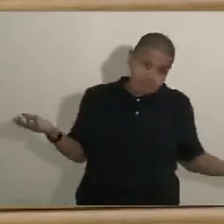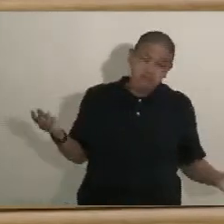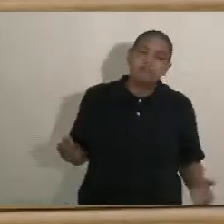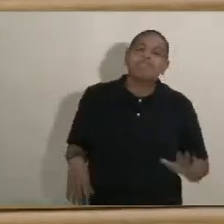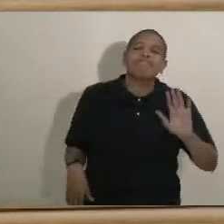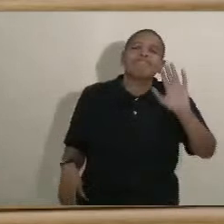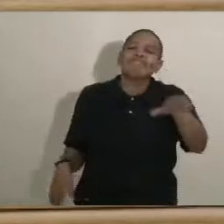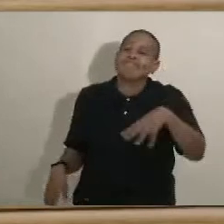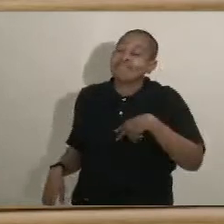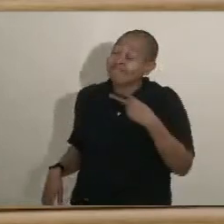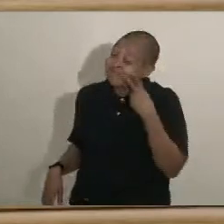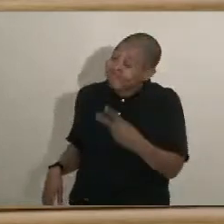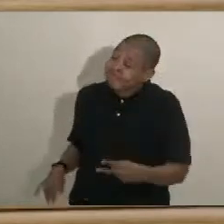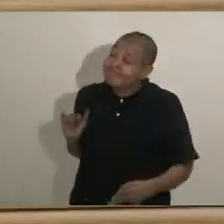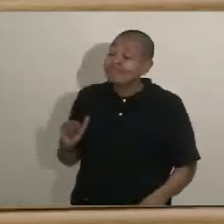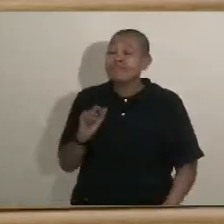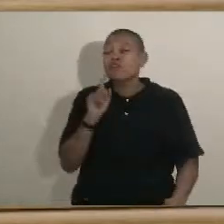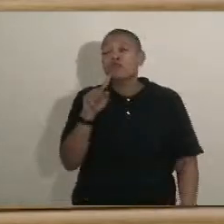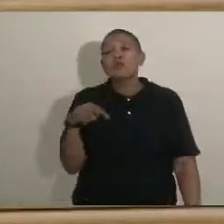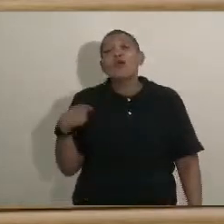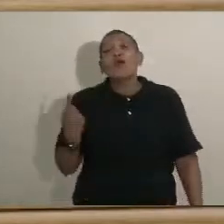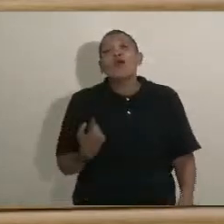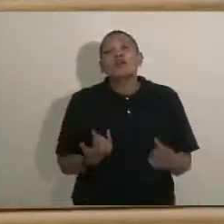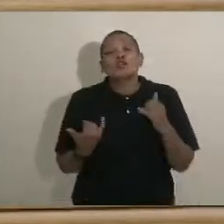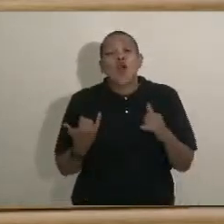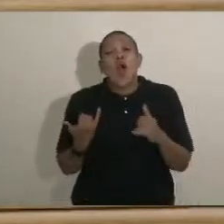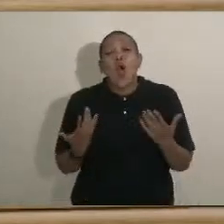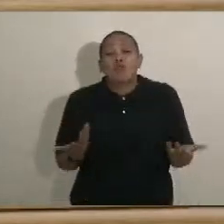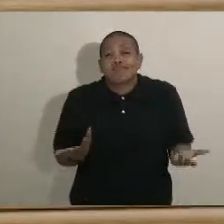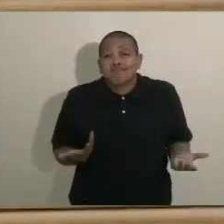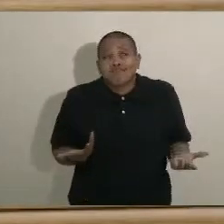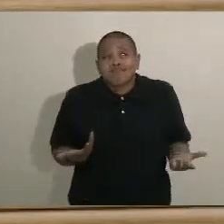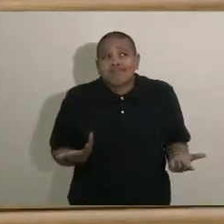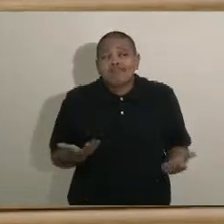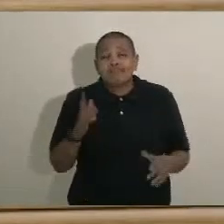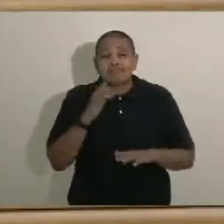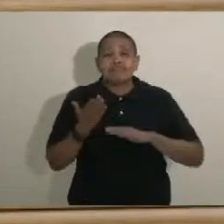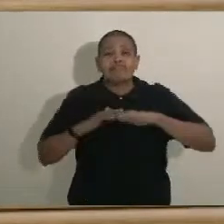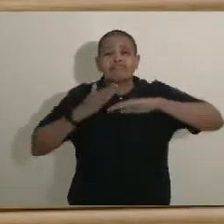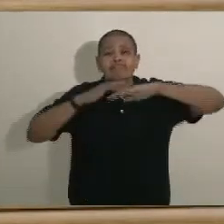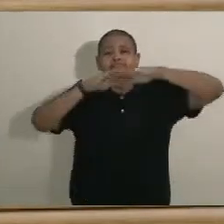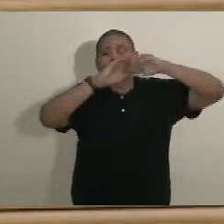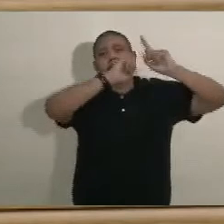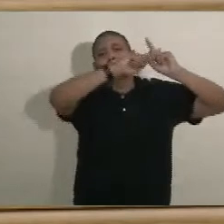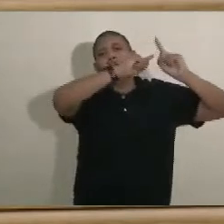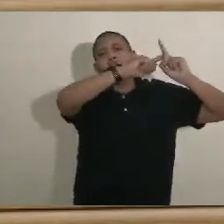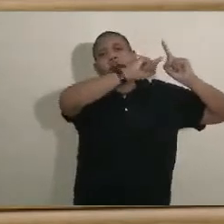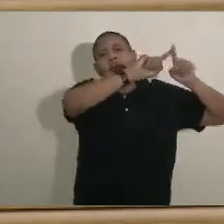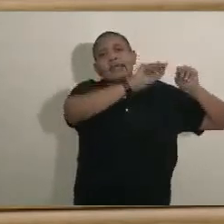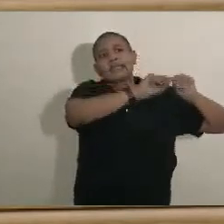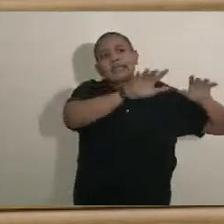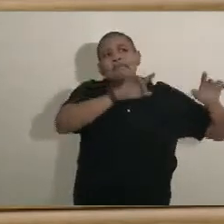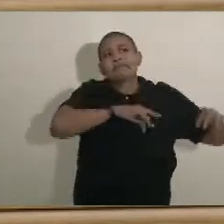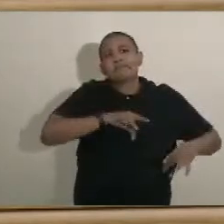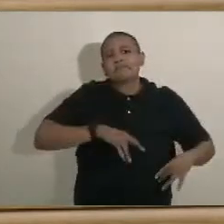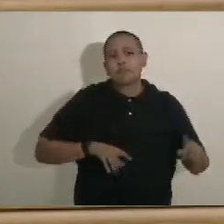the report that up to this point, the increase in positivity,